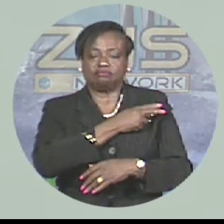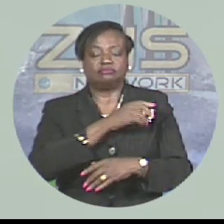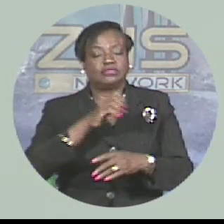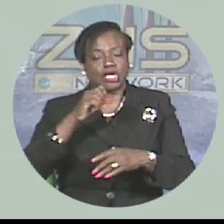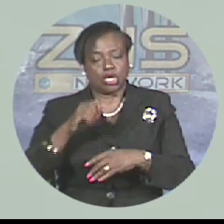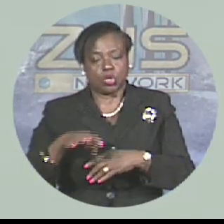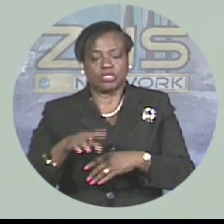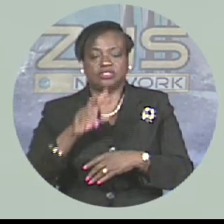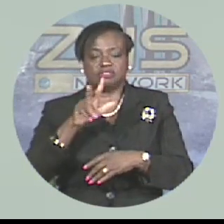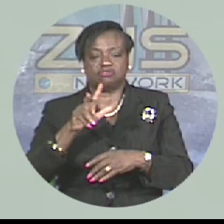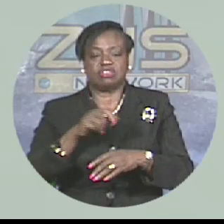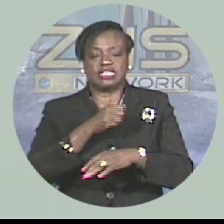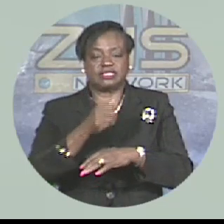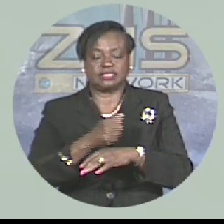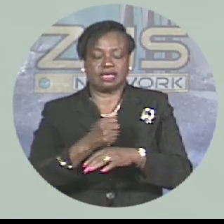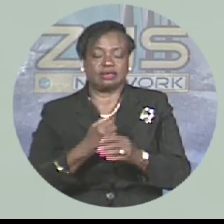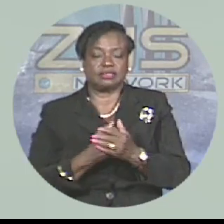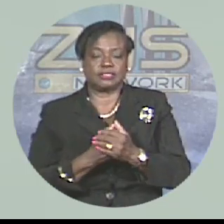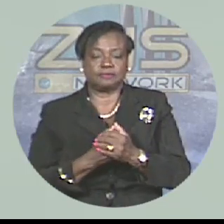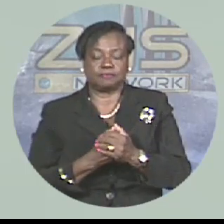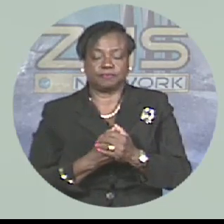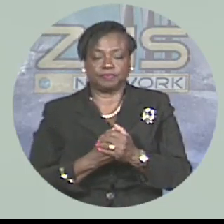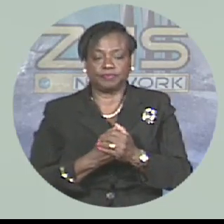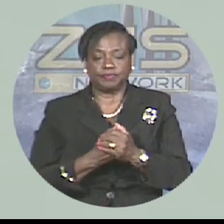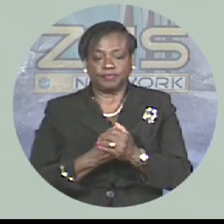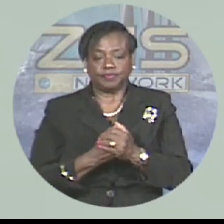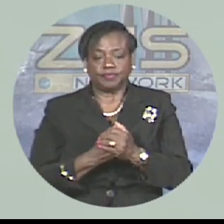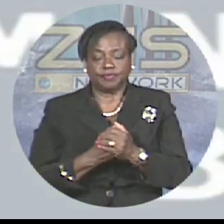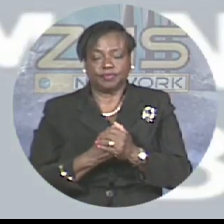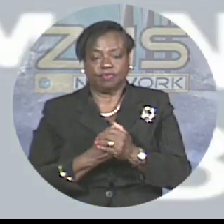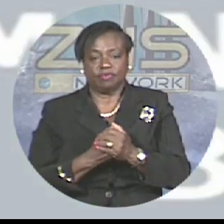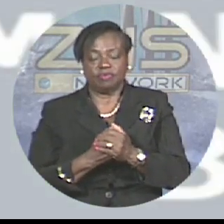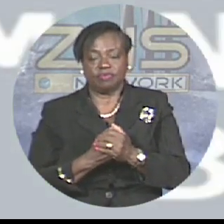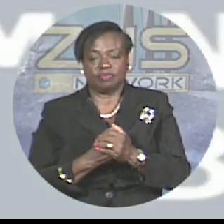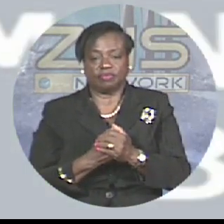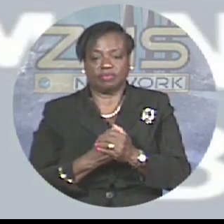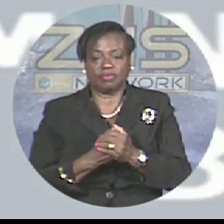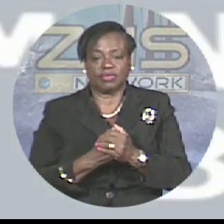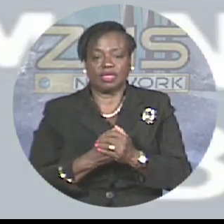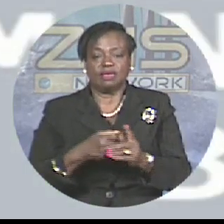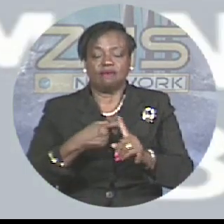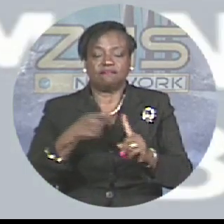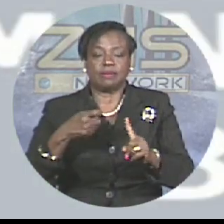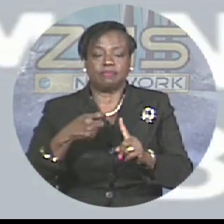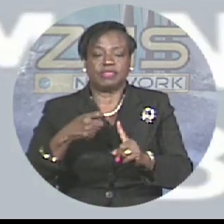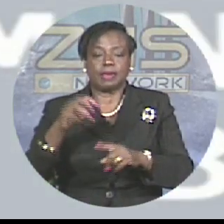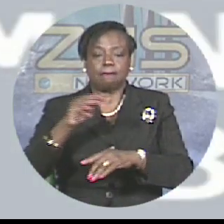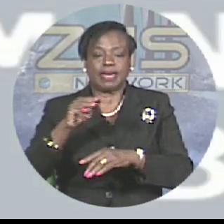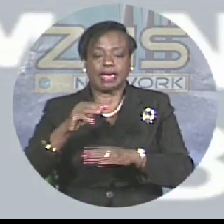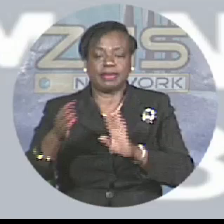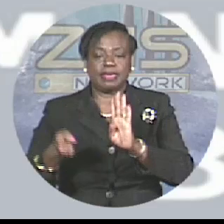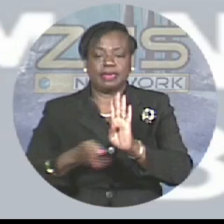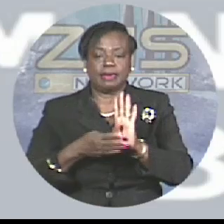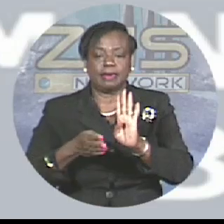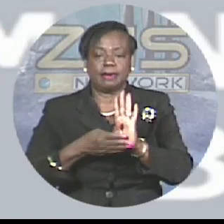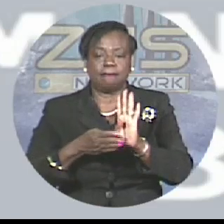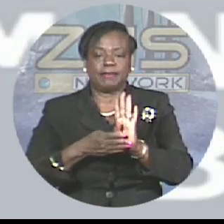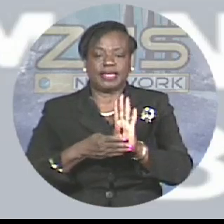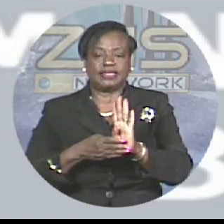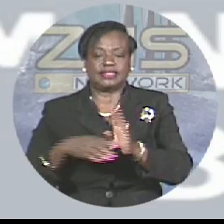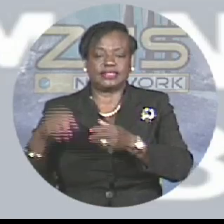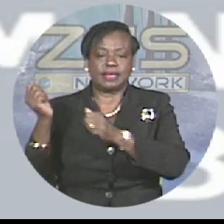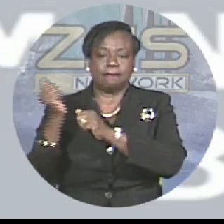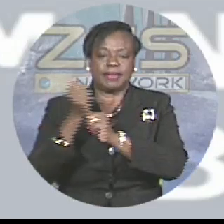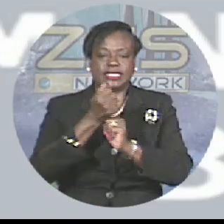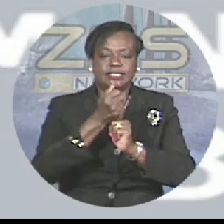in three sets 6-3, 6-7, and 10-2. From the minor league baseball diamond last night, Lucius Fox, 2-for-4, a